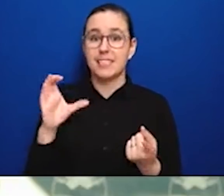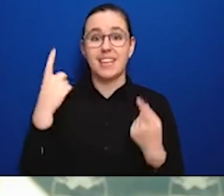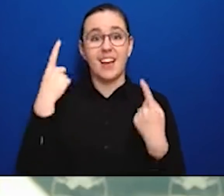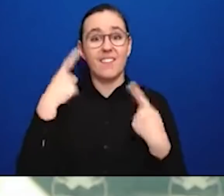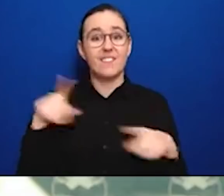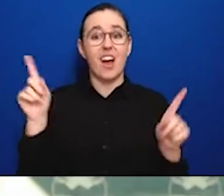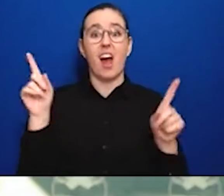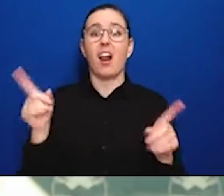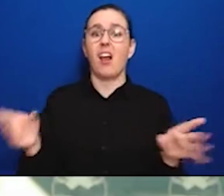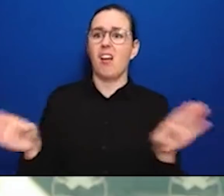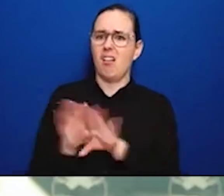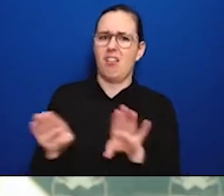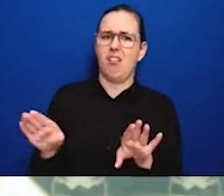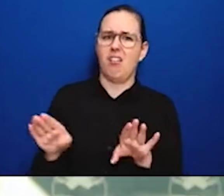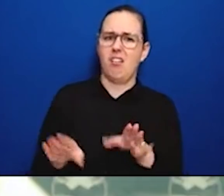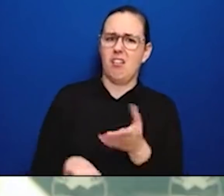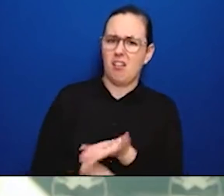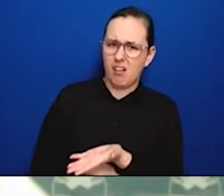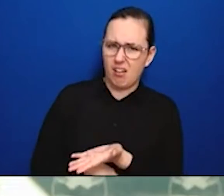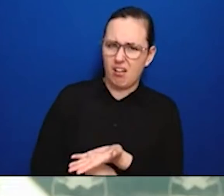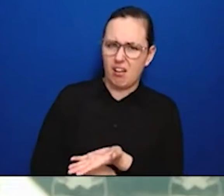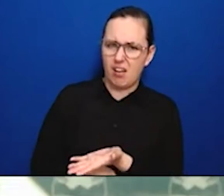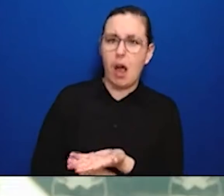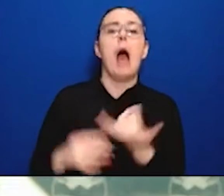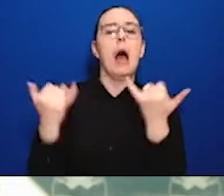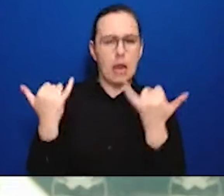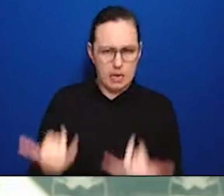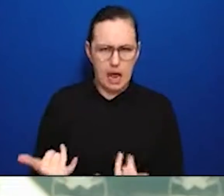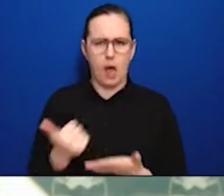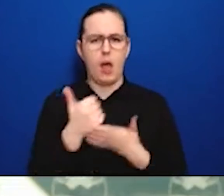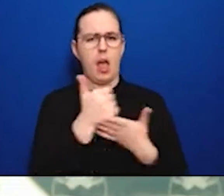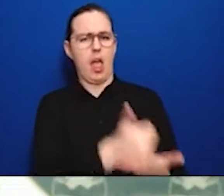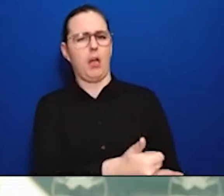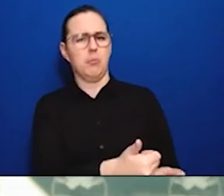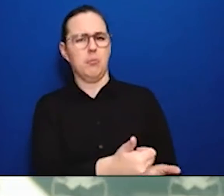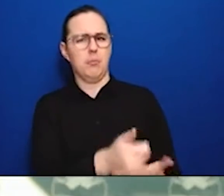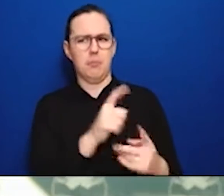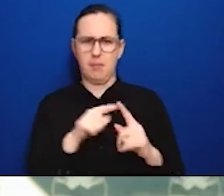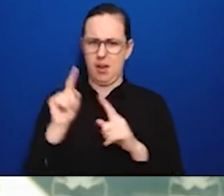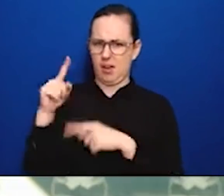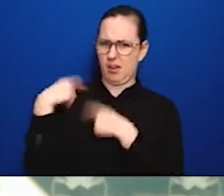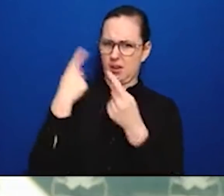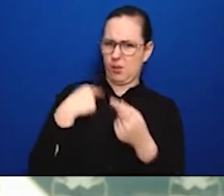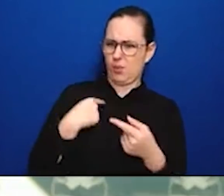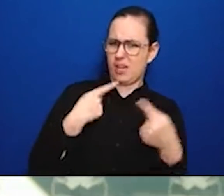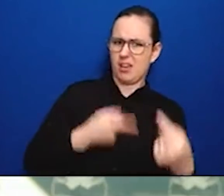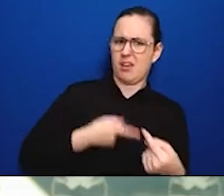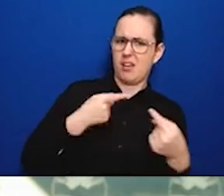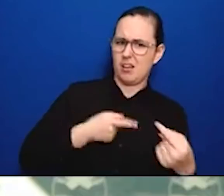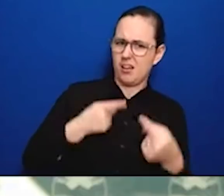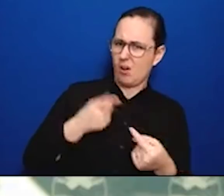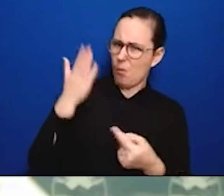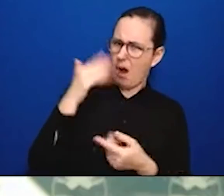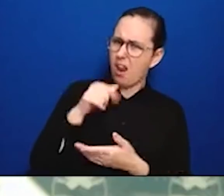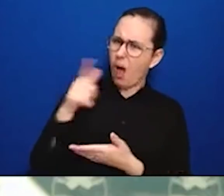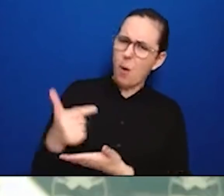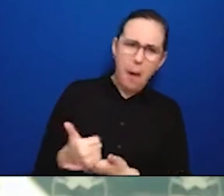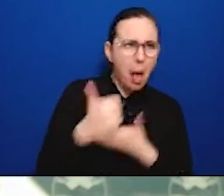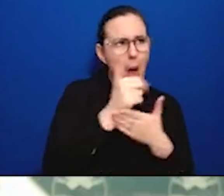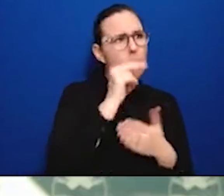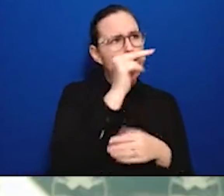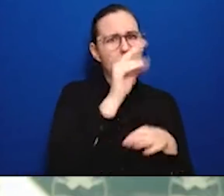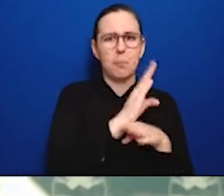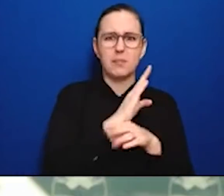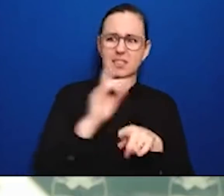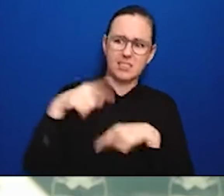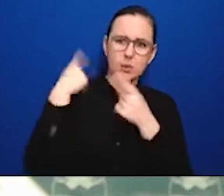are over, our regional orders will be over either. Why did it take so long to get support to Northern businesses? And will this support be extended as long as